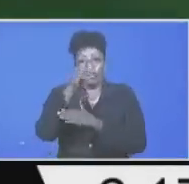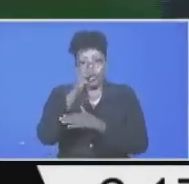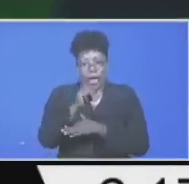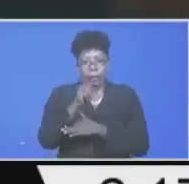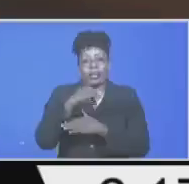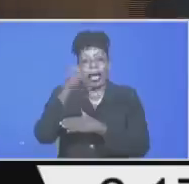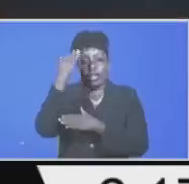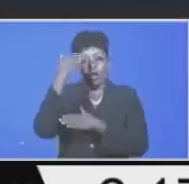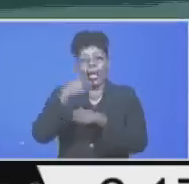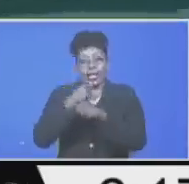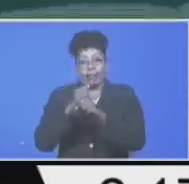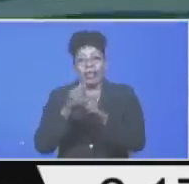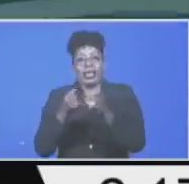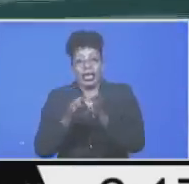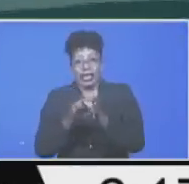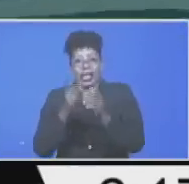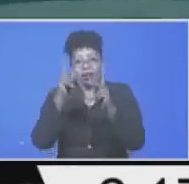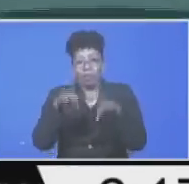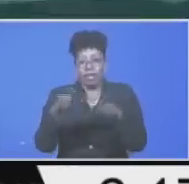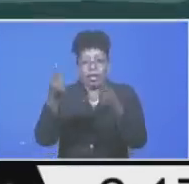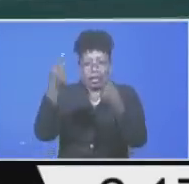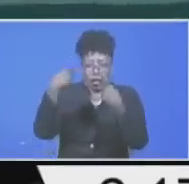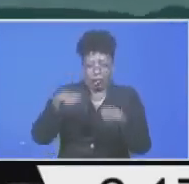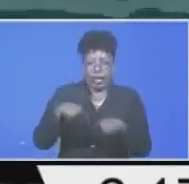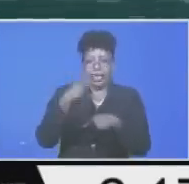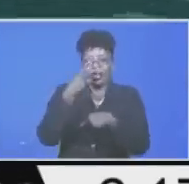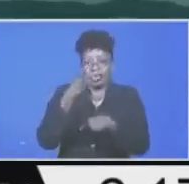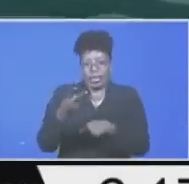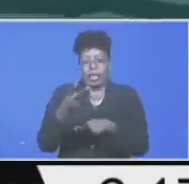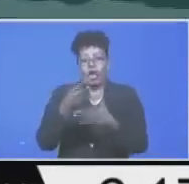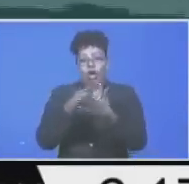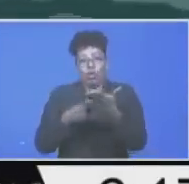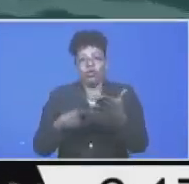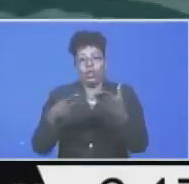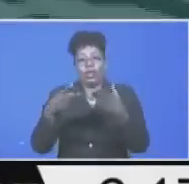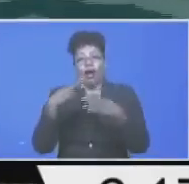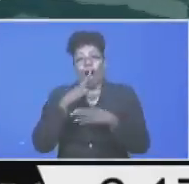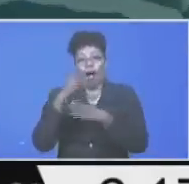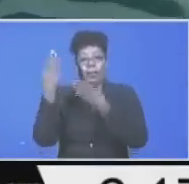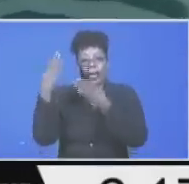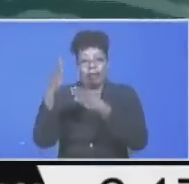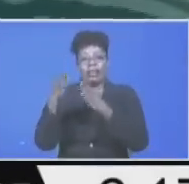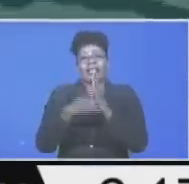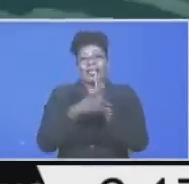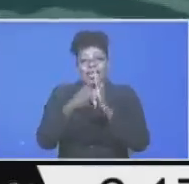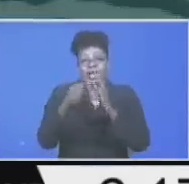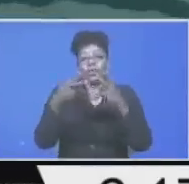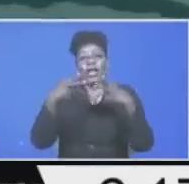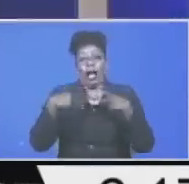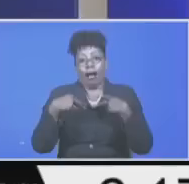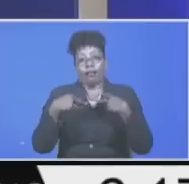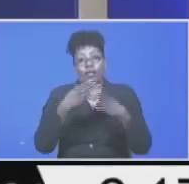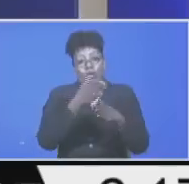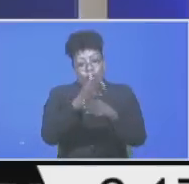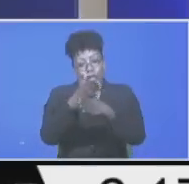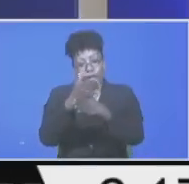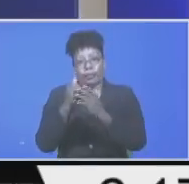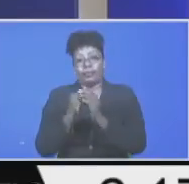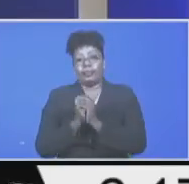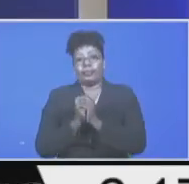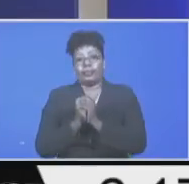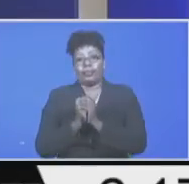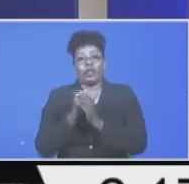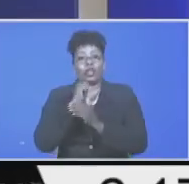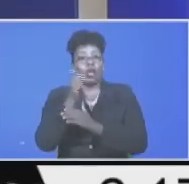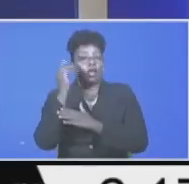know that I can make something with it. Everybody come on down and see what we as Bahamians, the talent we have to offer. Well, if you